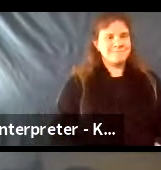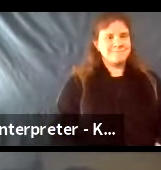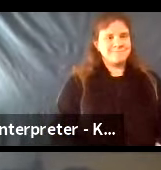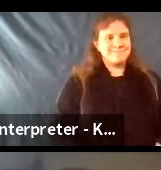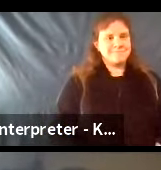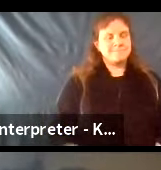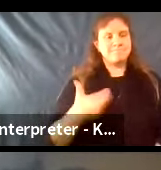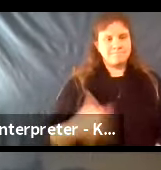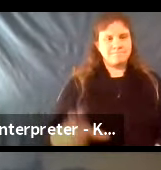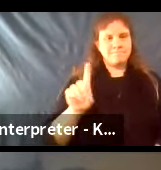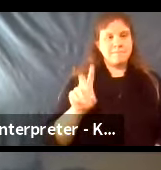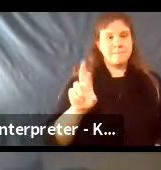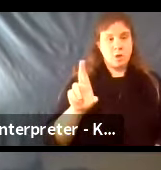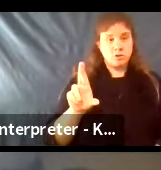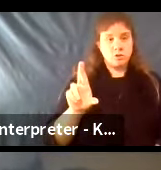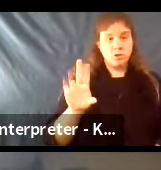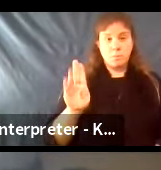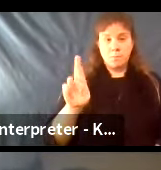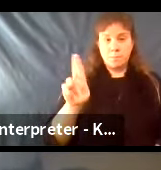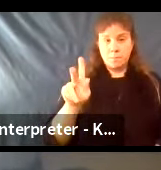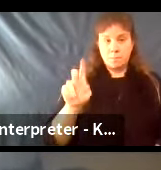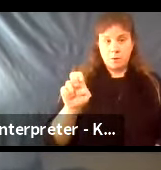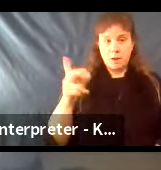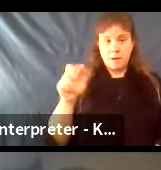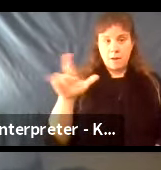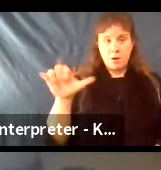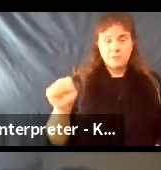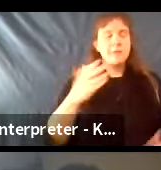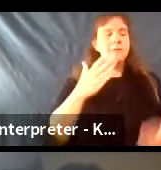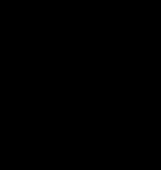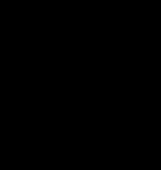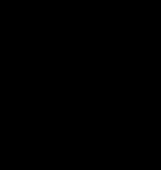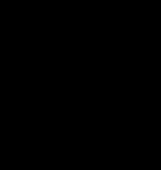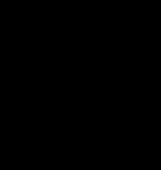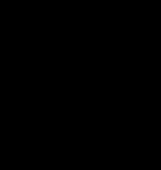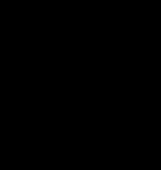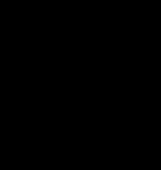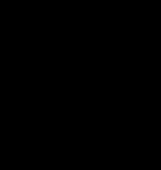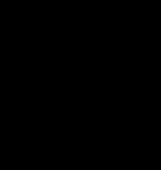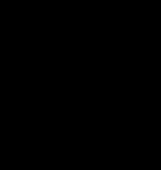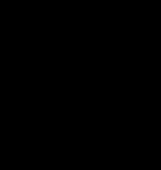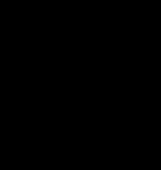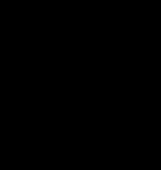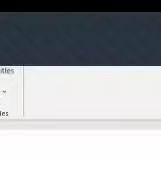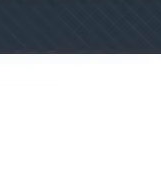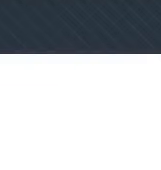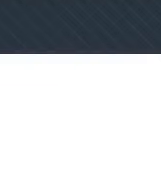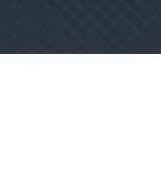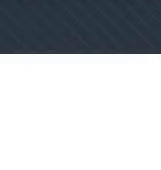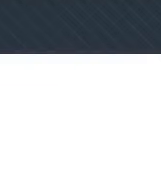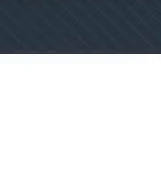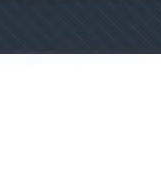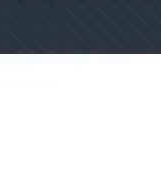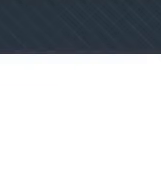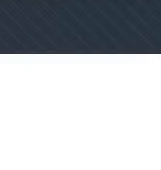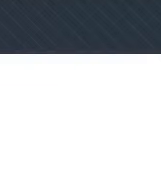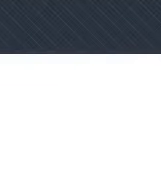Thank you so much, Bobby, and thank you to all of you for your continued engagement.